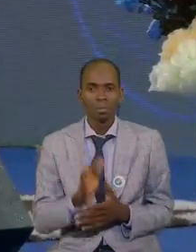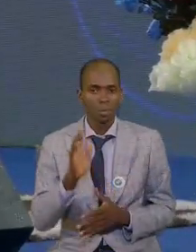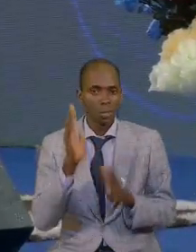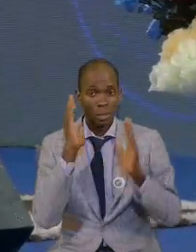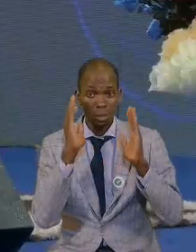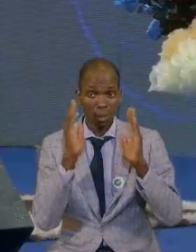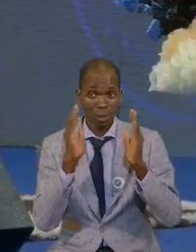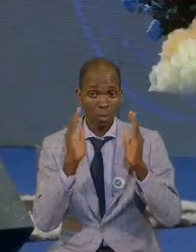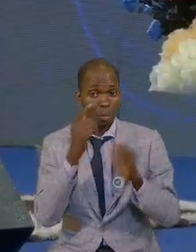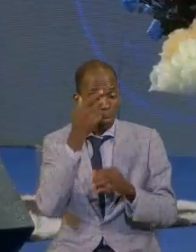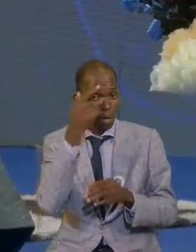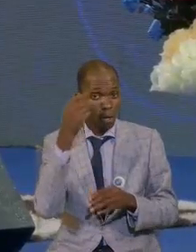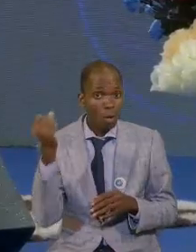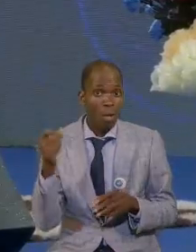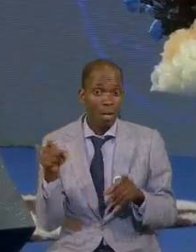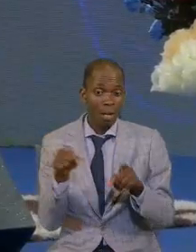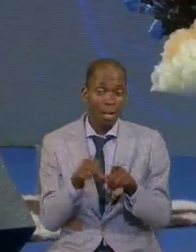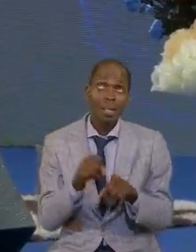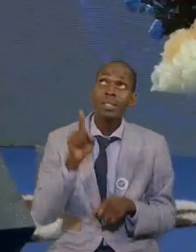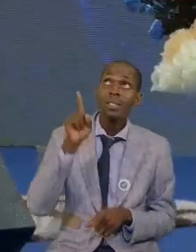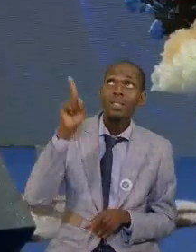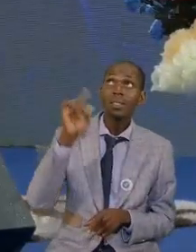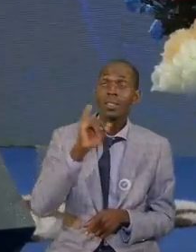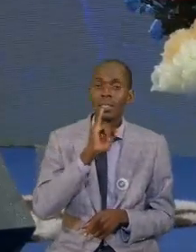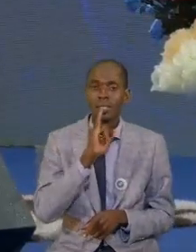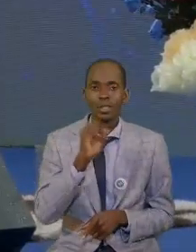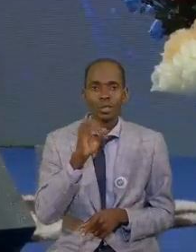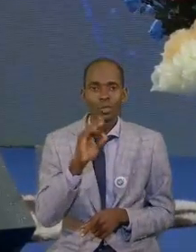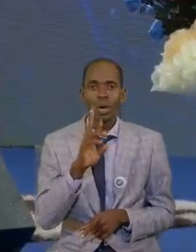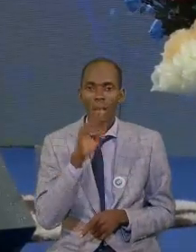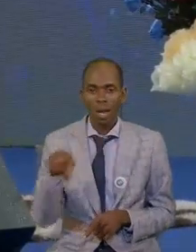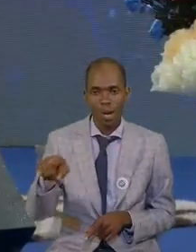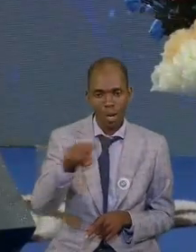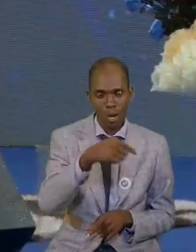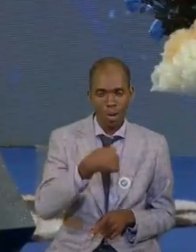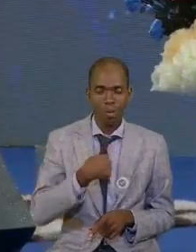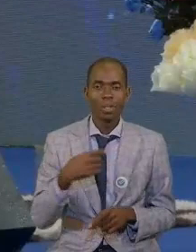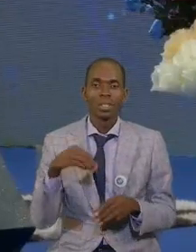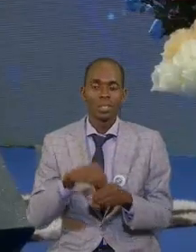Listen to this, because as he is, so are we in this world.